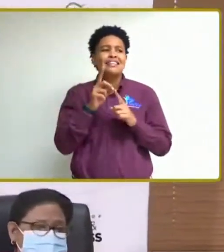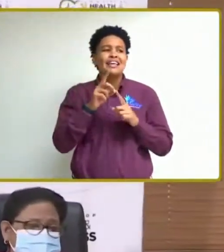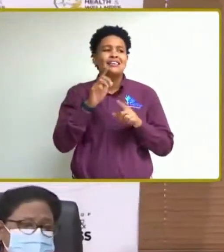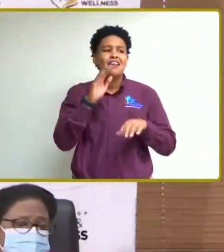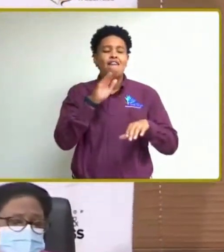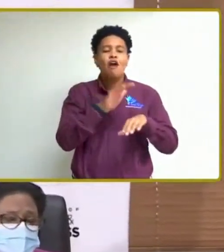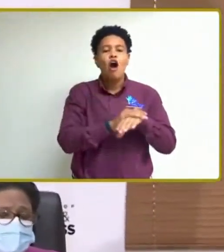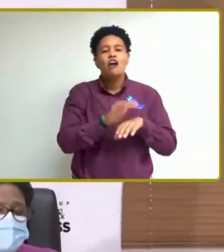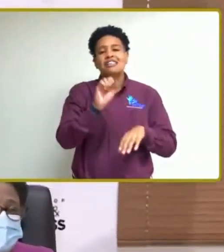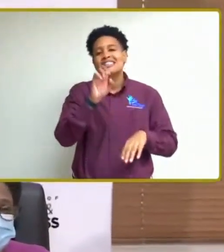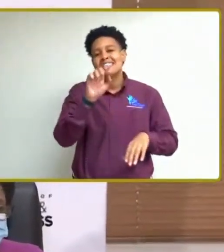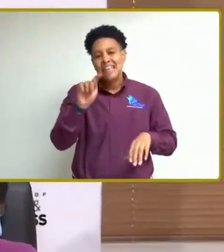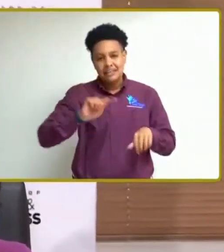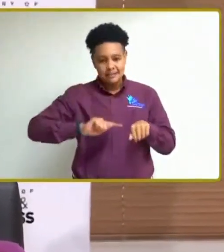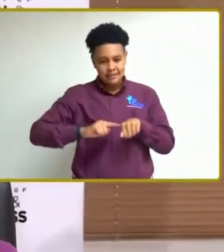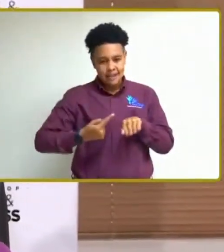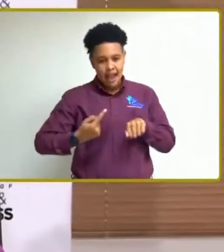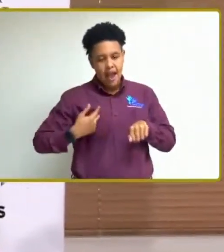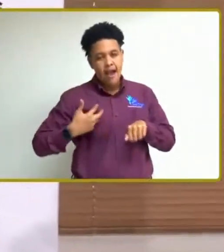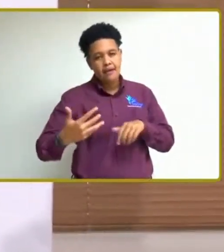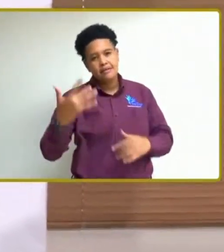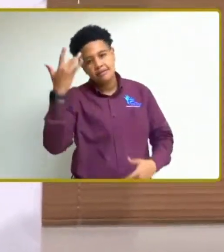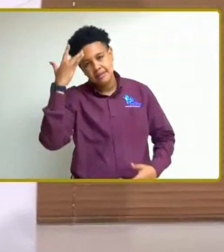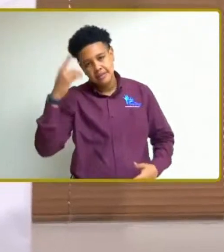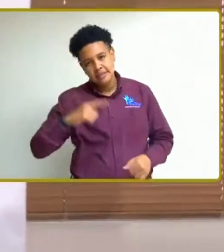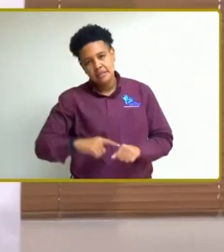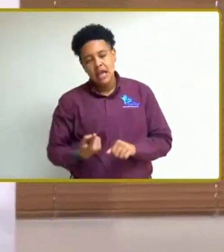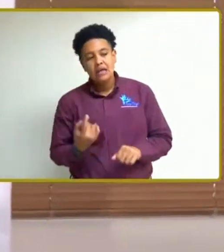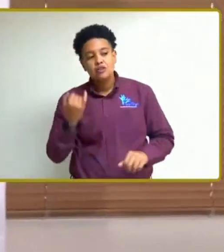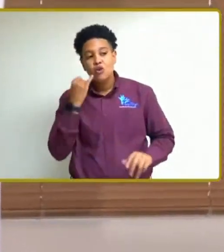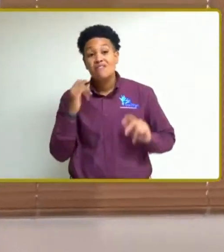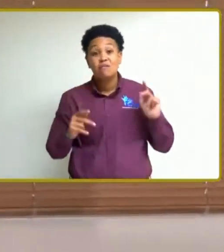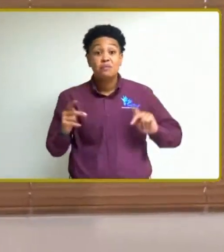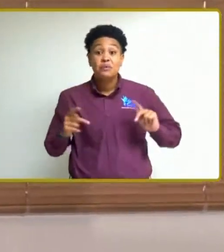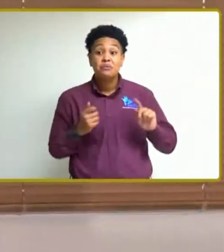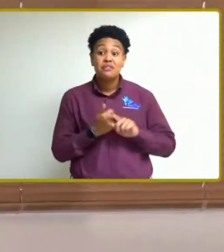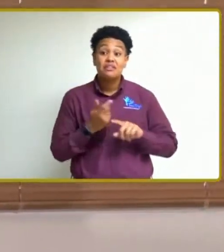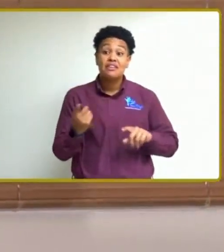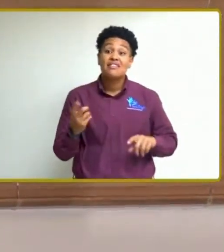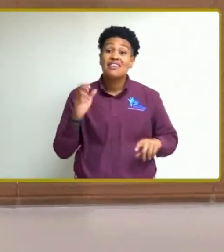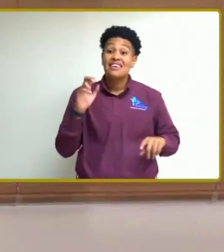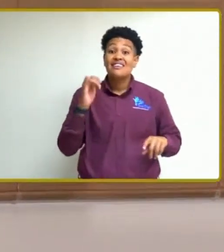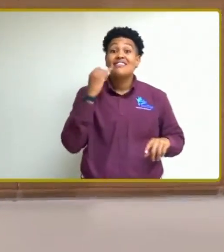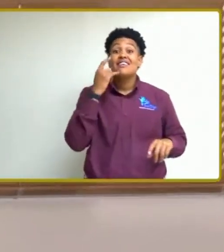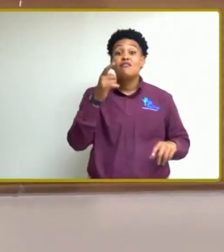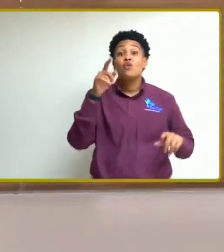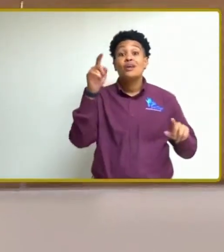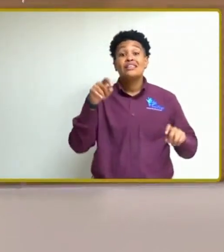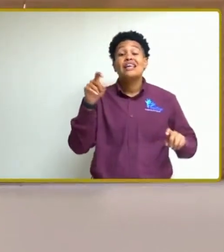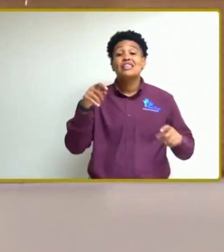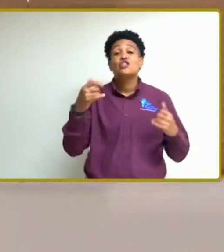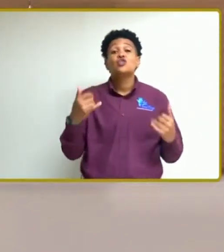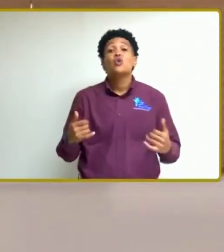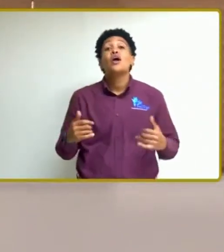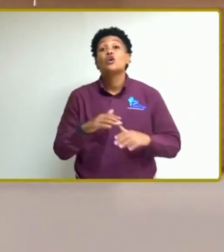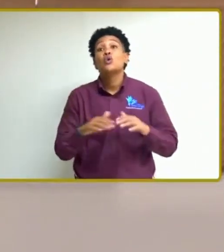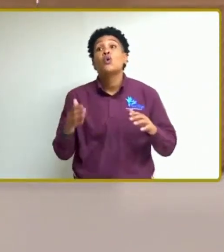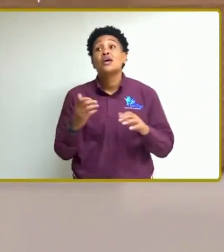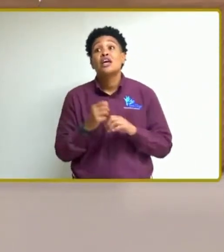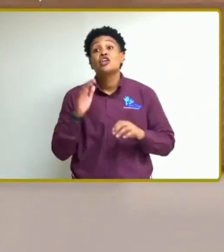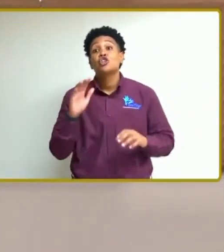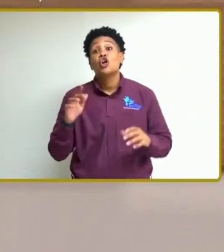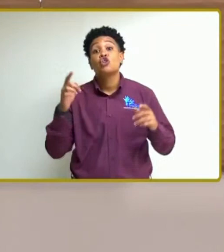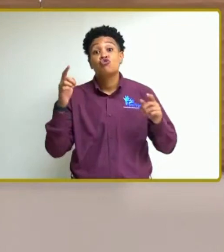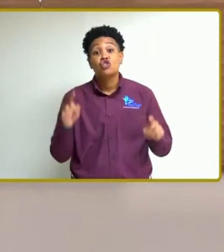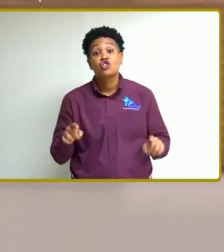onset of the illness. So if persons, even if you are tested today and you don't get back